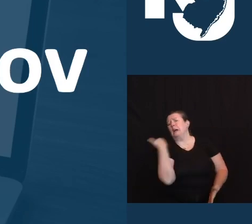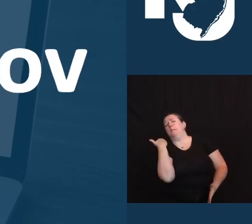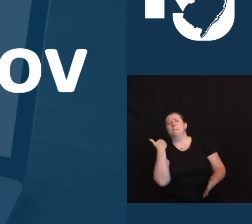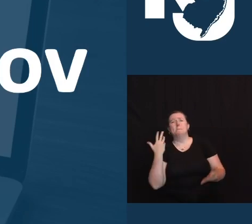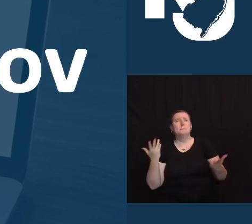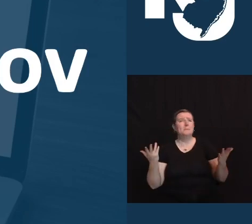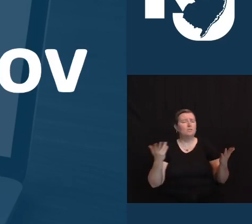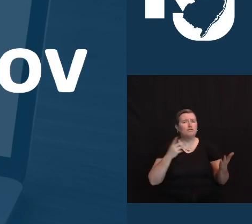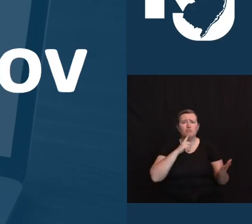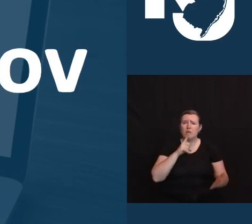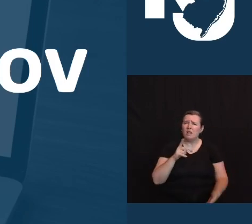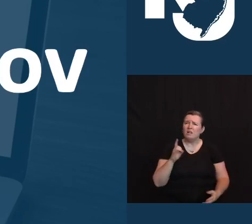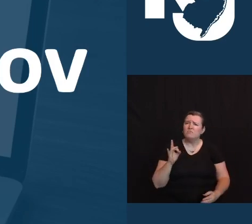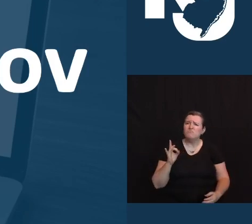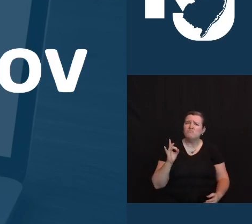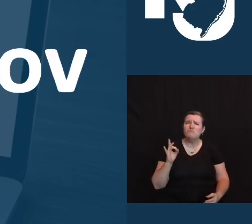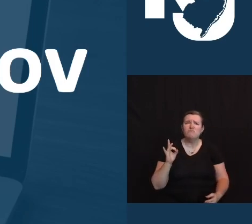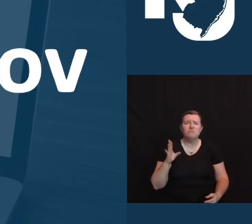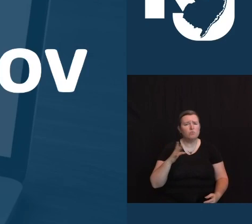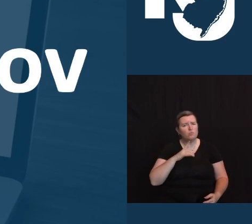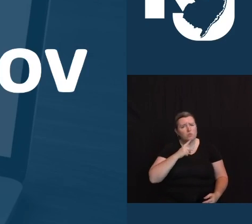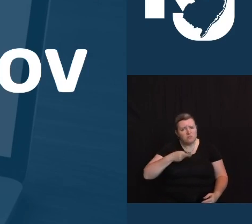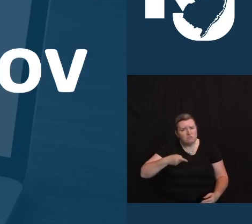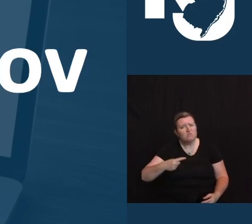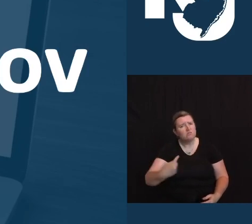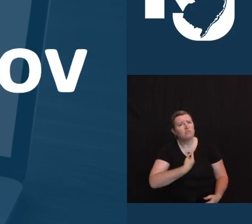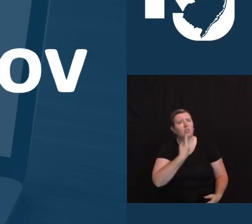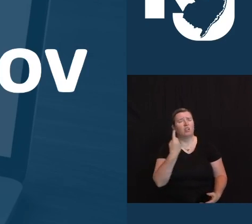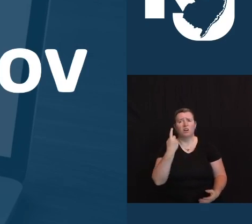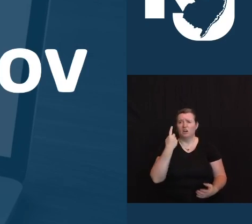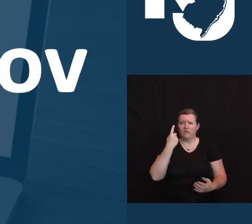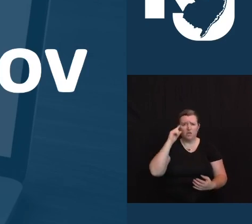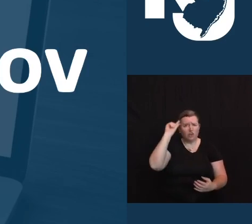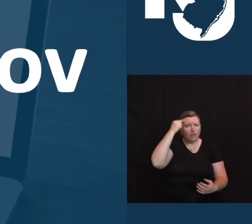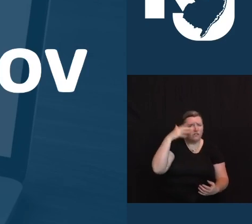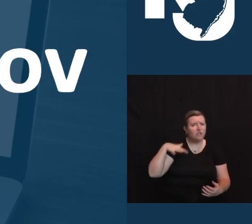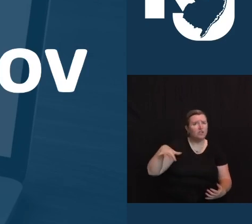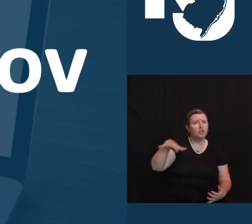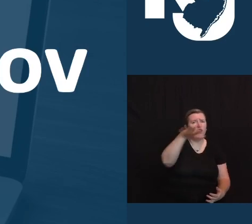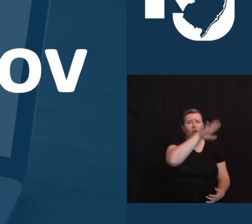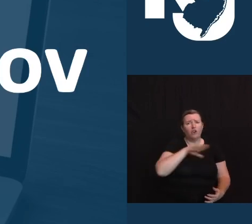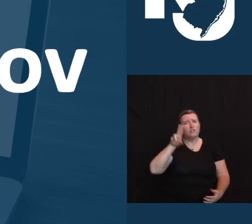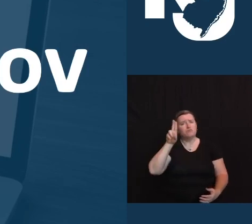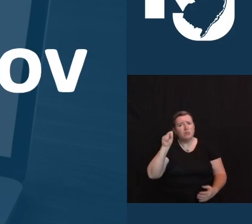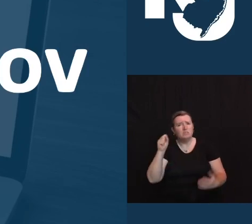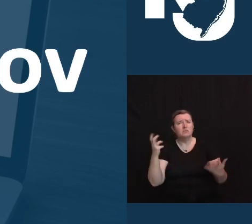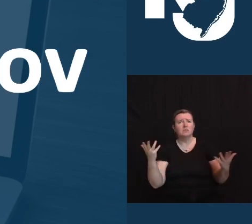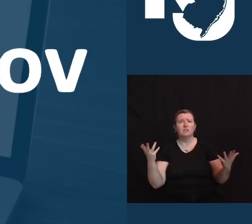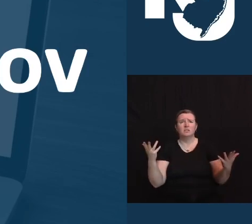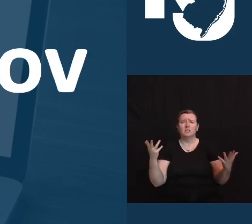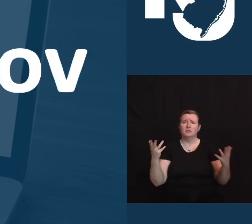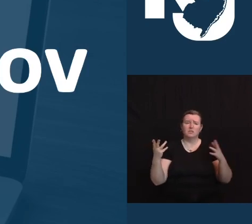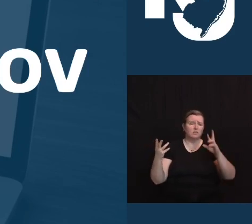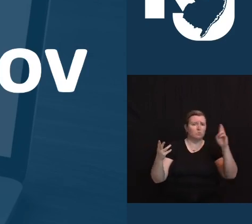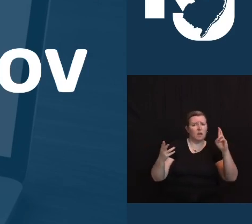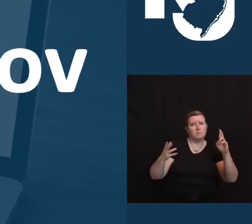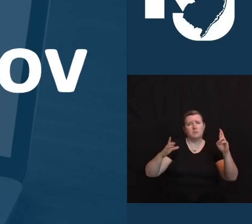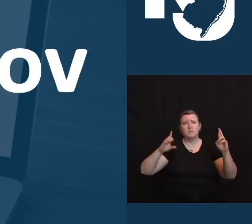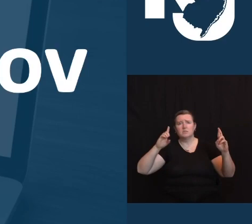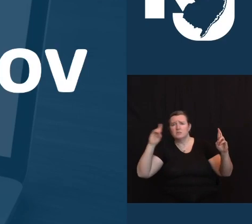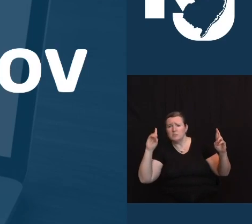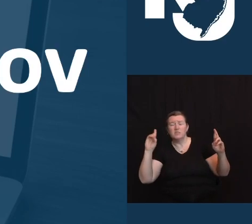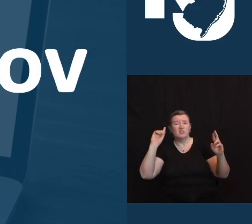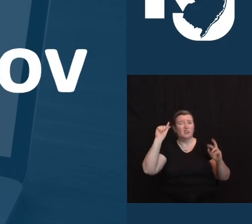Democrat, who have shouldered the responsibility of responding to this pandemic. Even with the